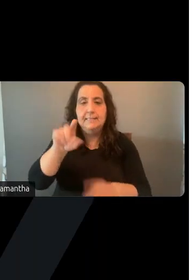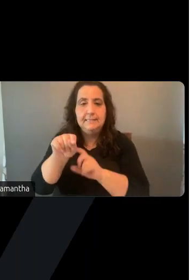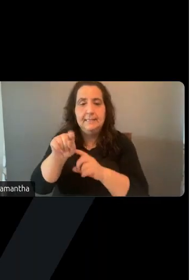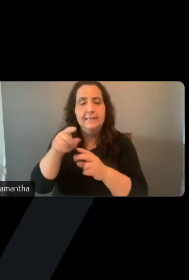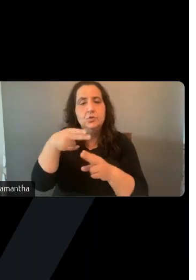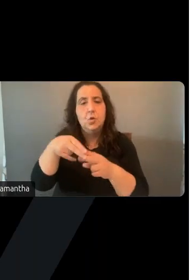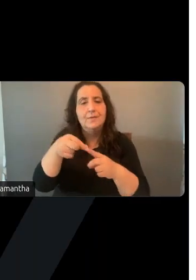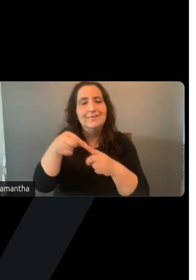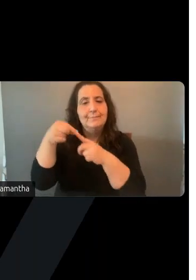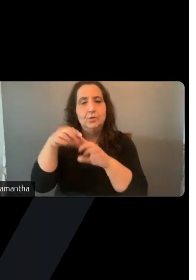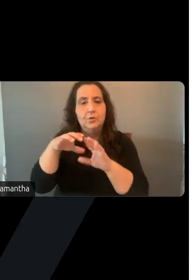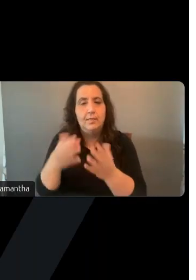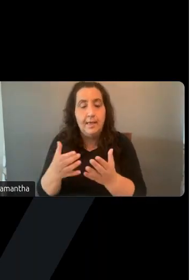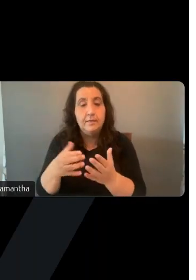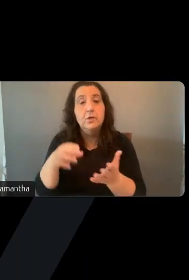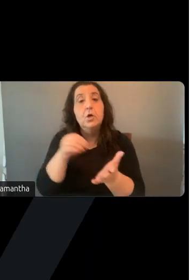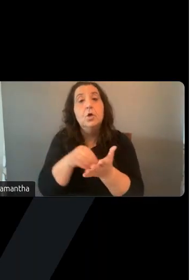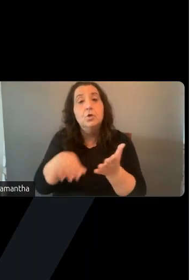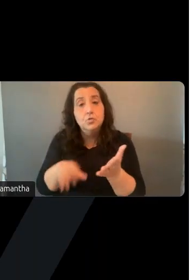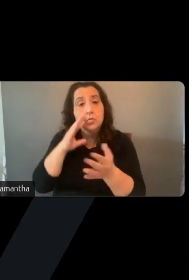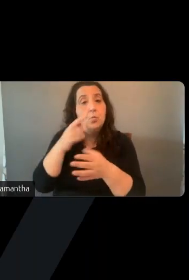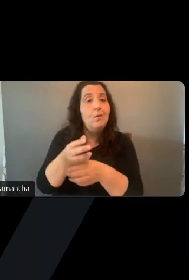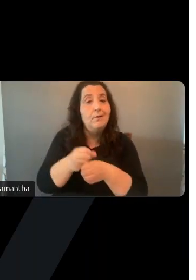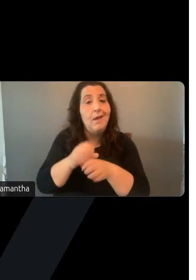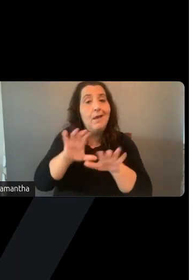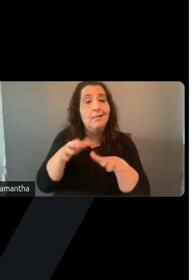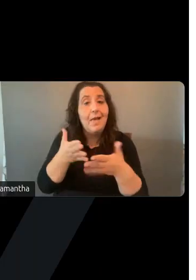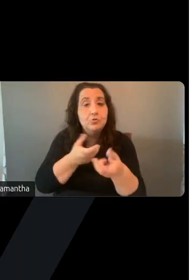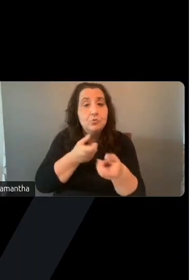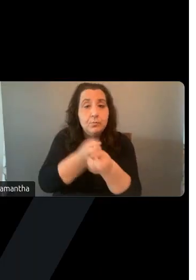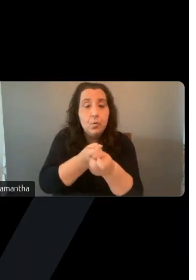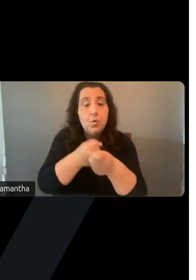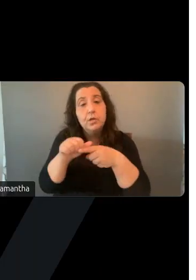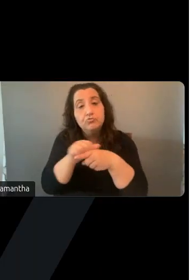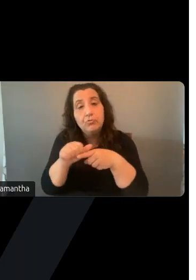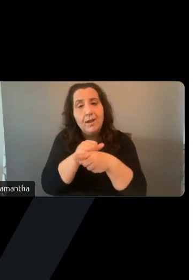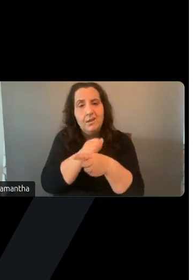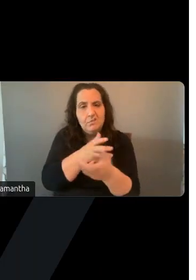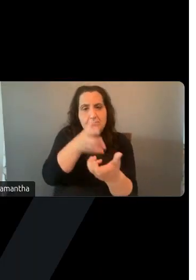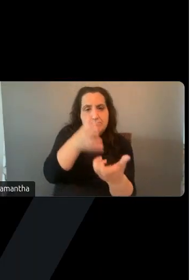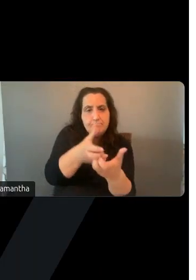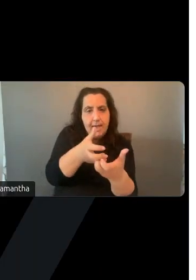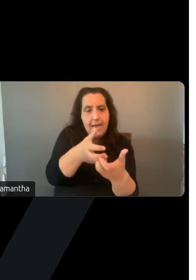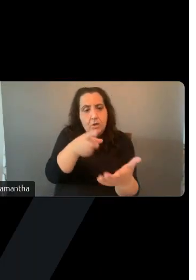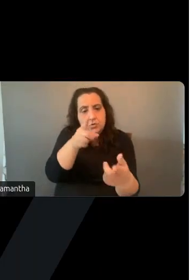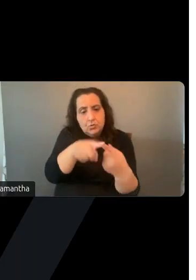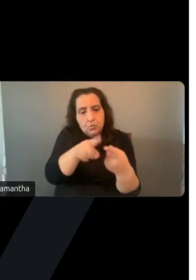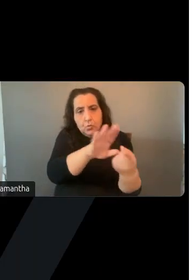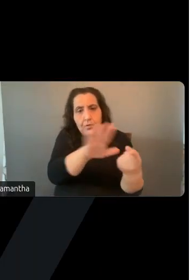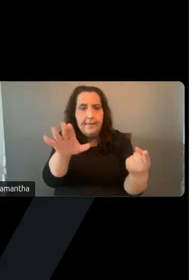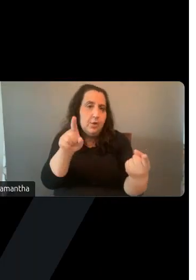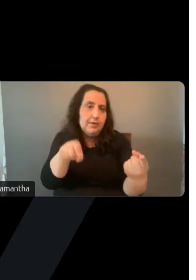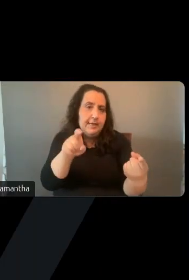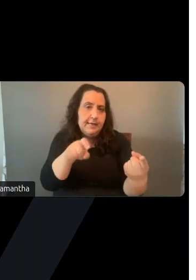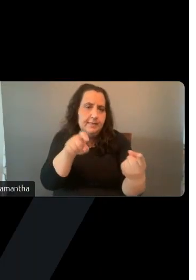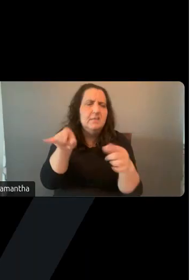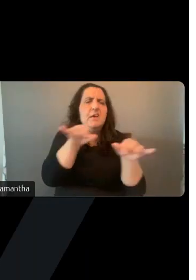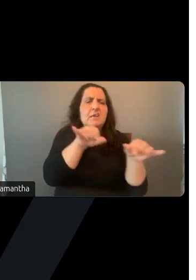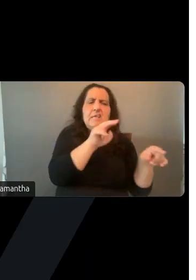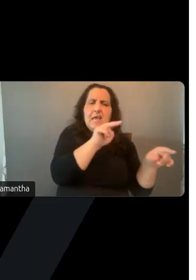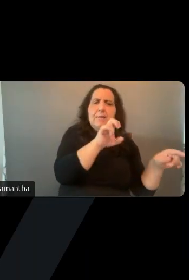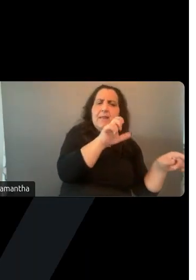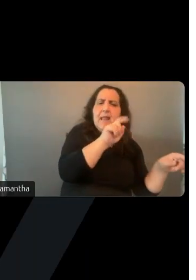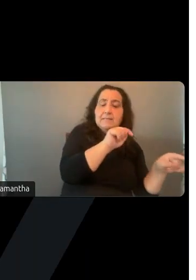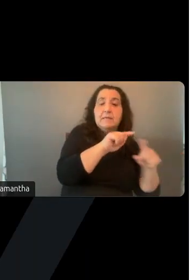class. Students receive classroom supports and training tailored to the needs of autistic learners, just like NEST. And